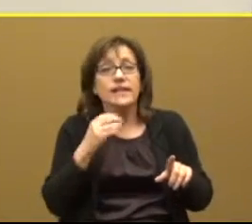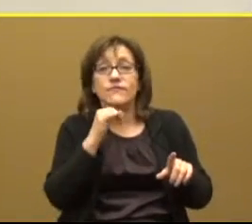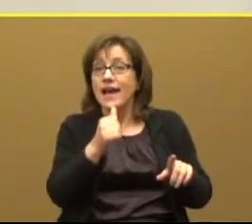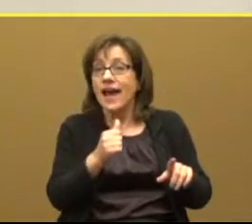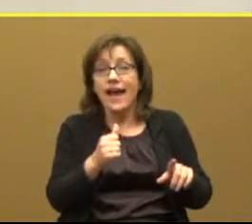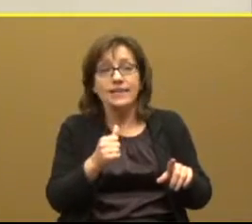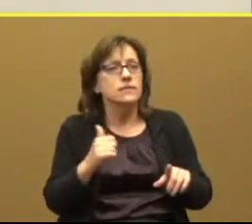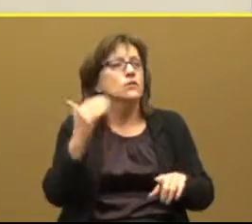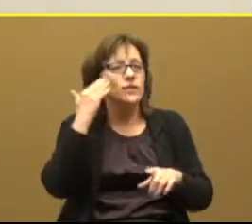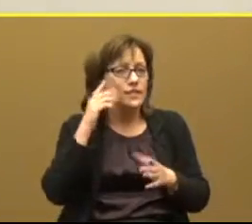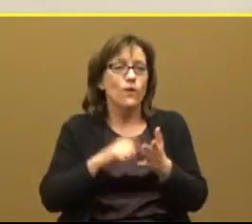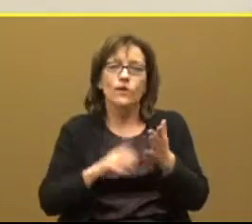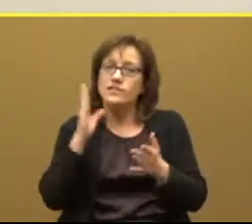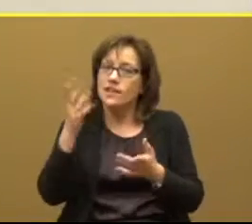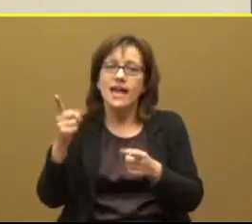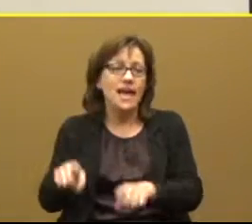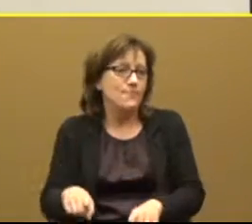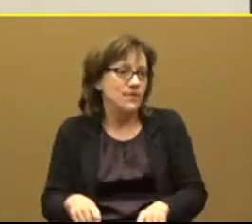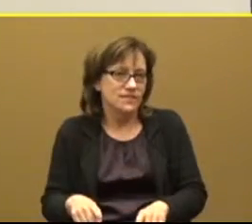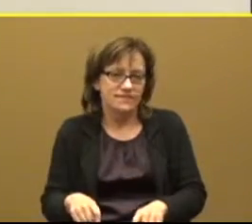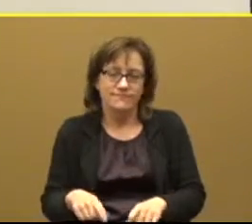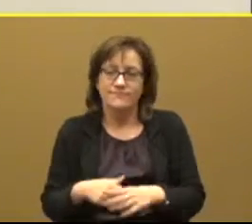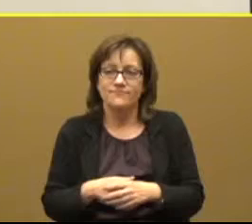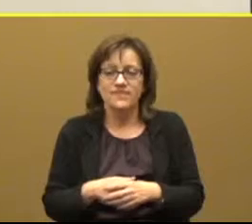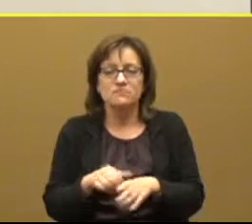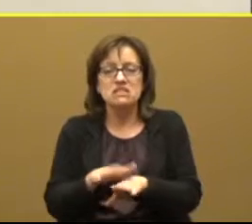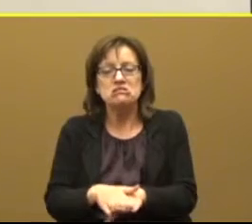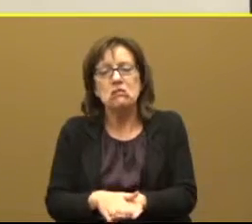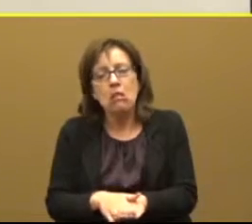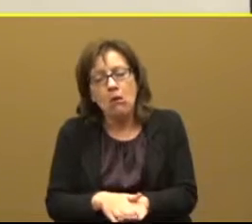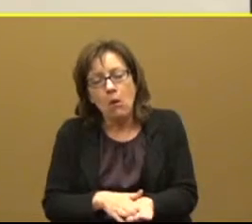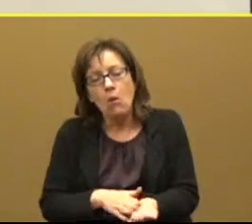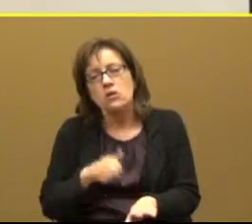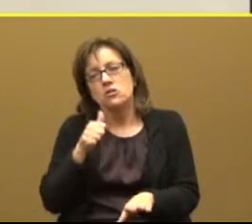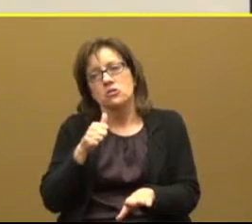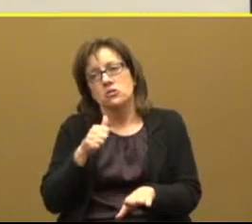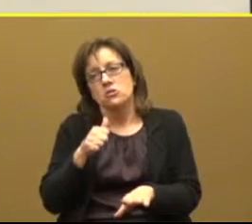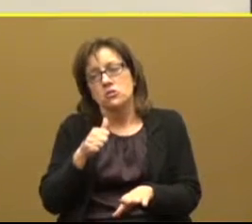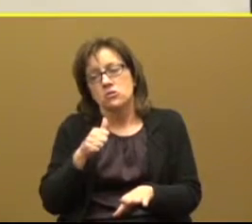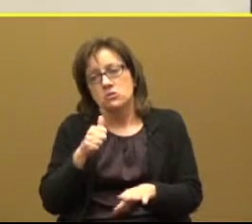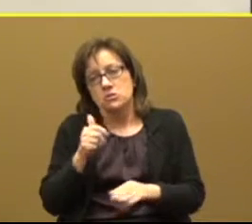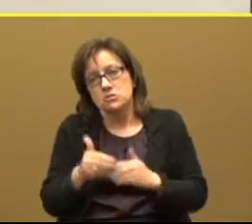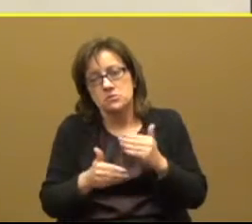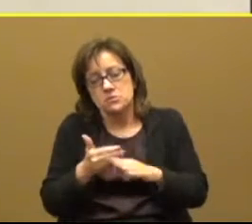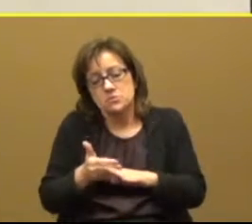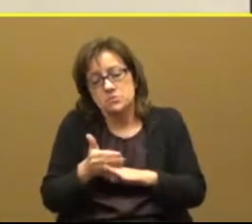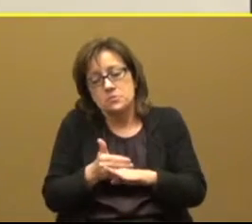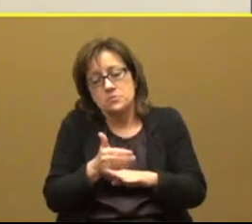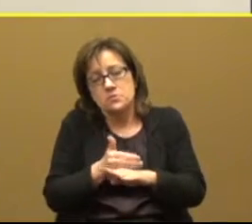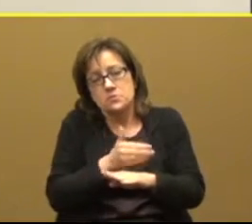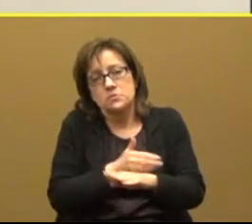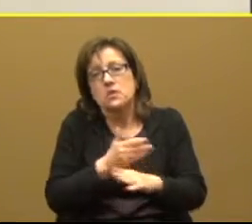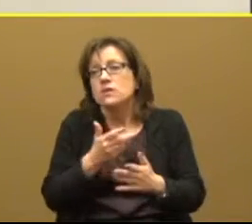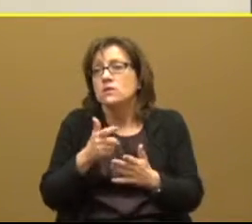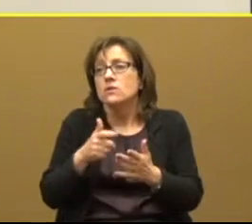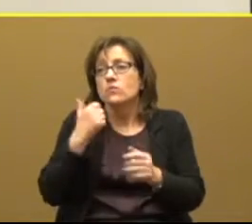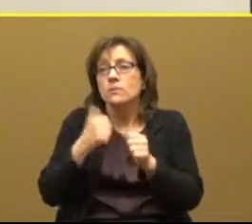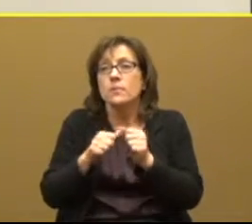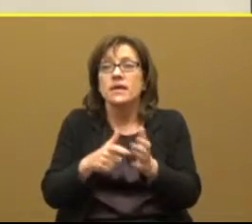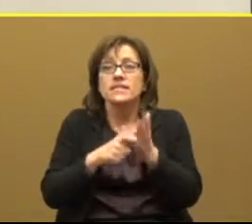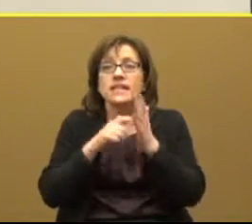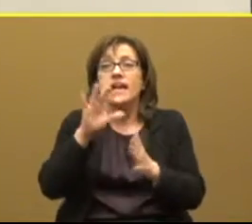right? Progress is going to be much slower. Progress could still happen. Remember, it takes 80 to